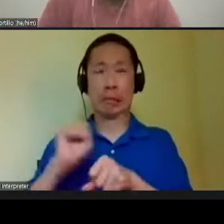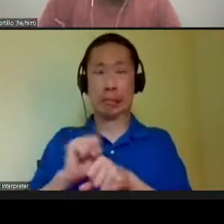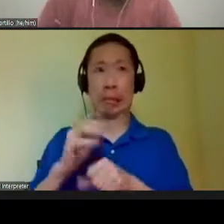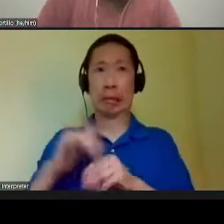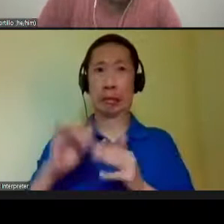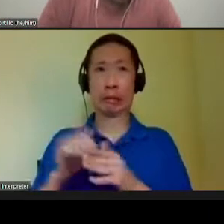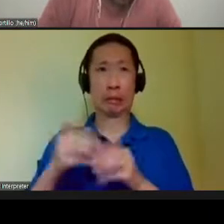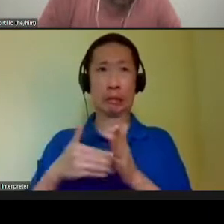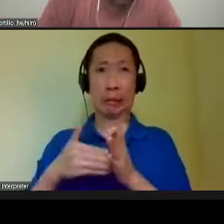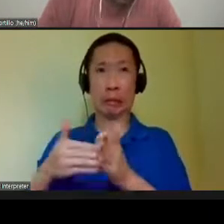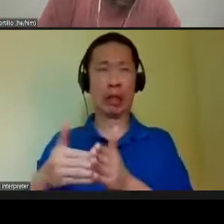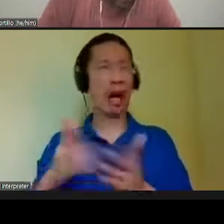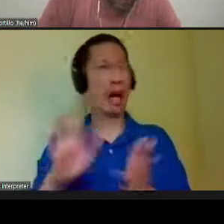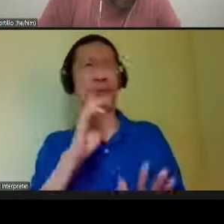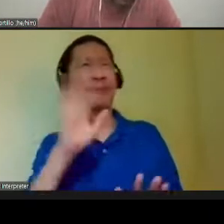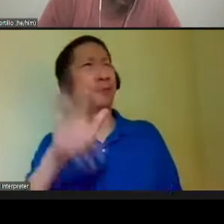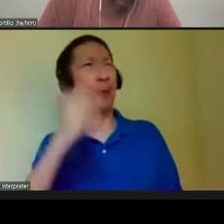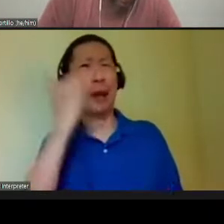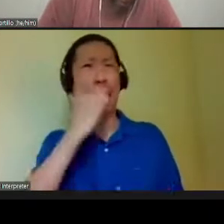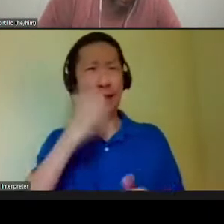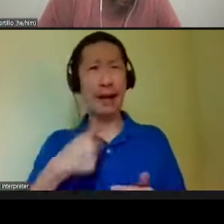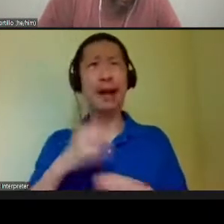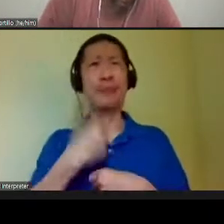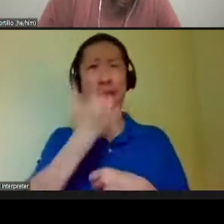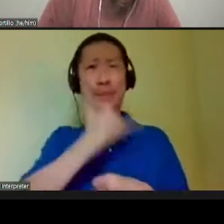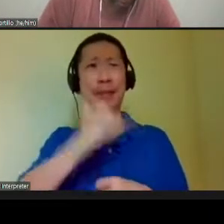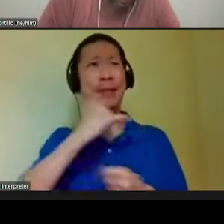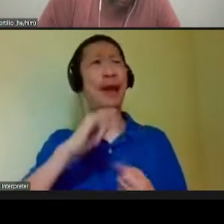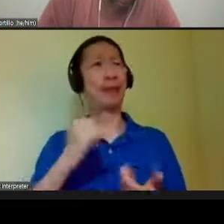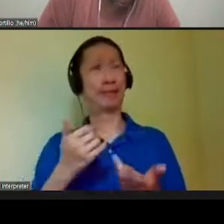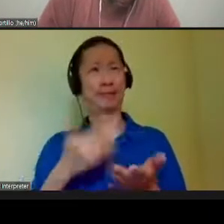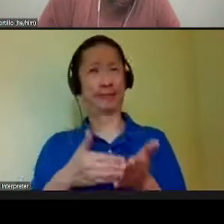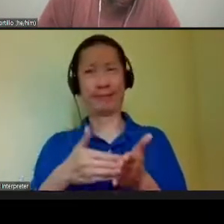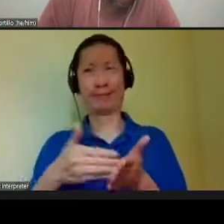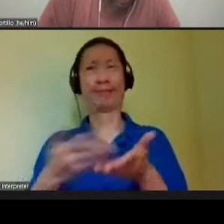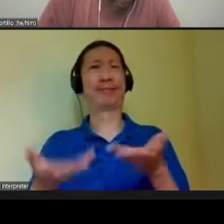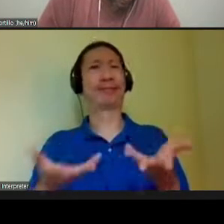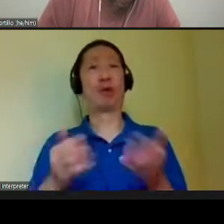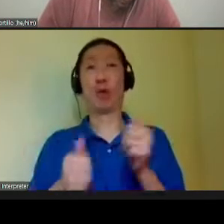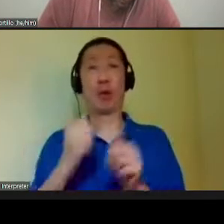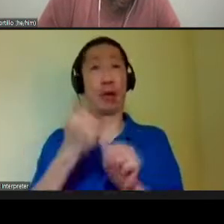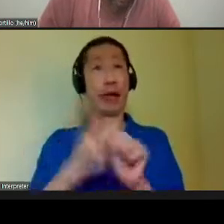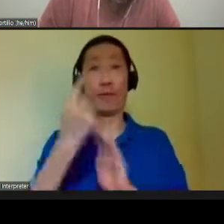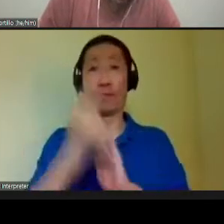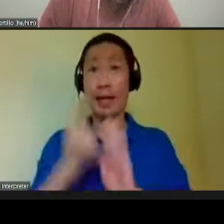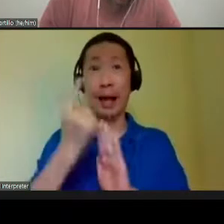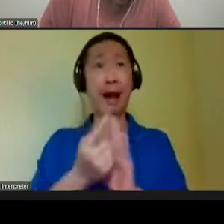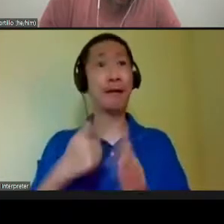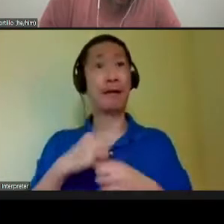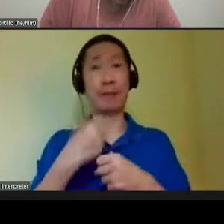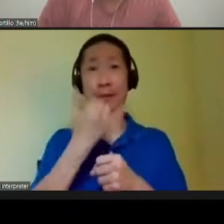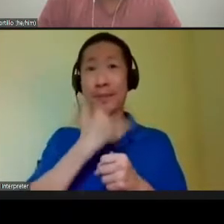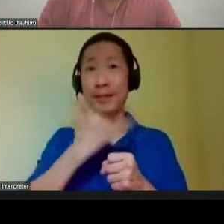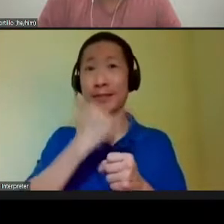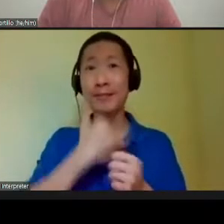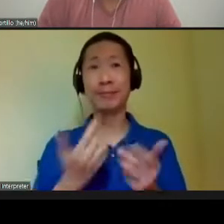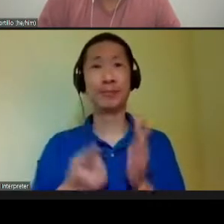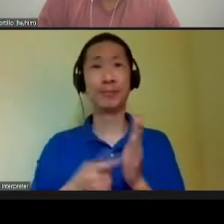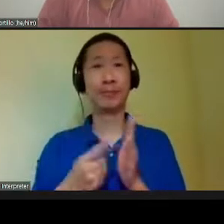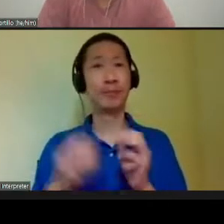screw up every day, if not every hour, and sometimes more